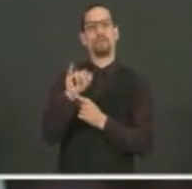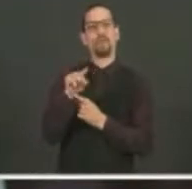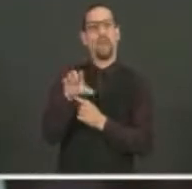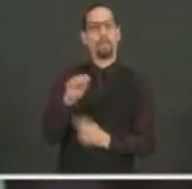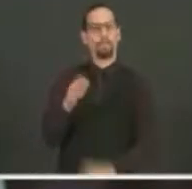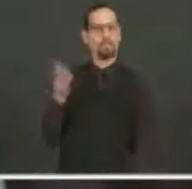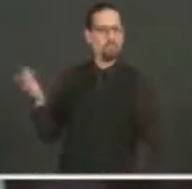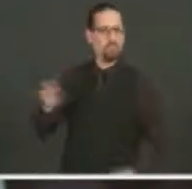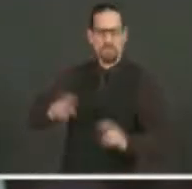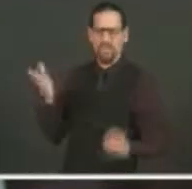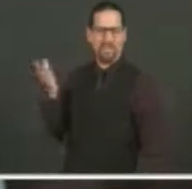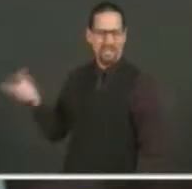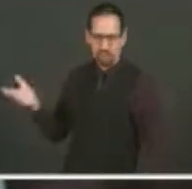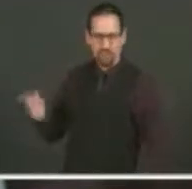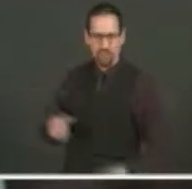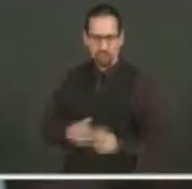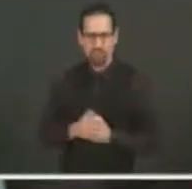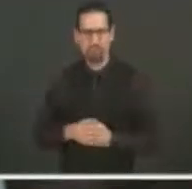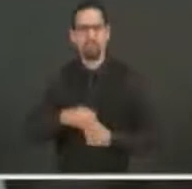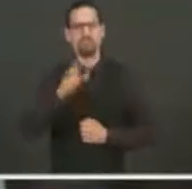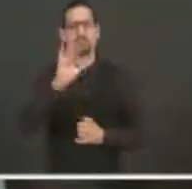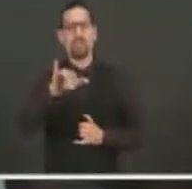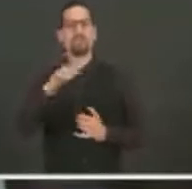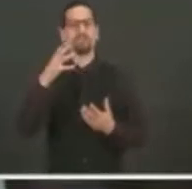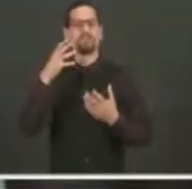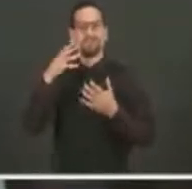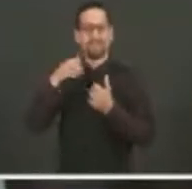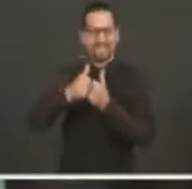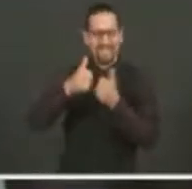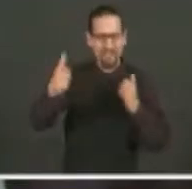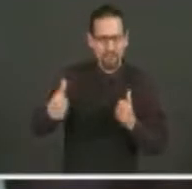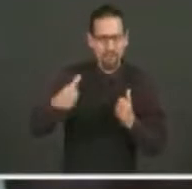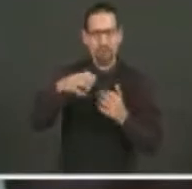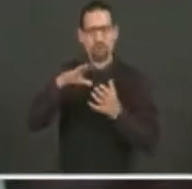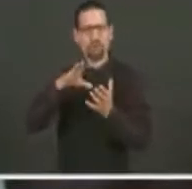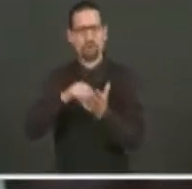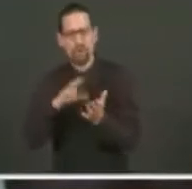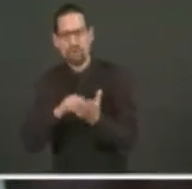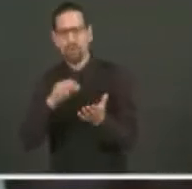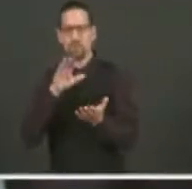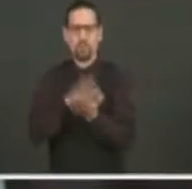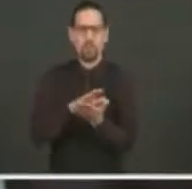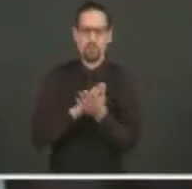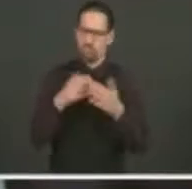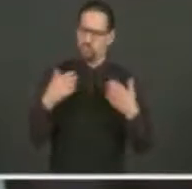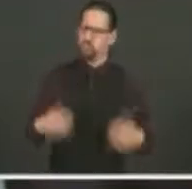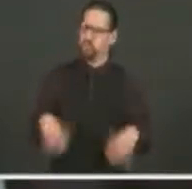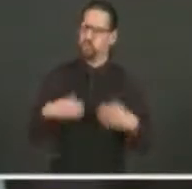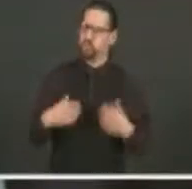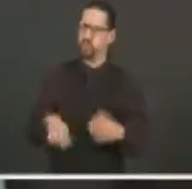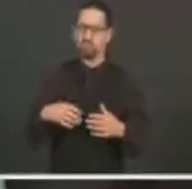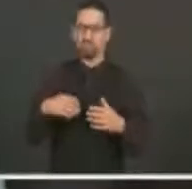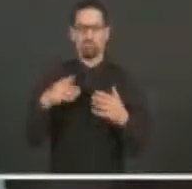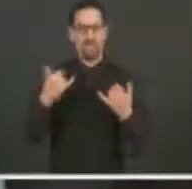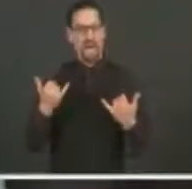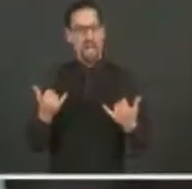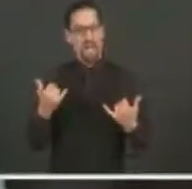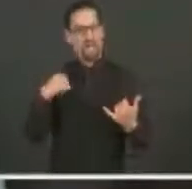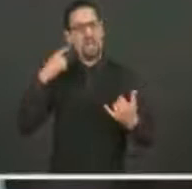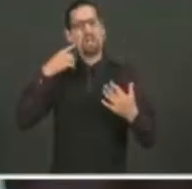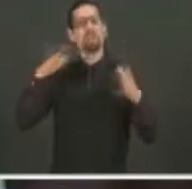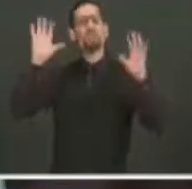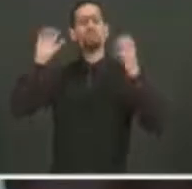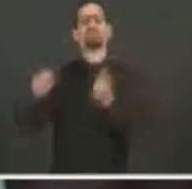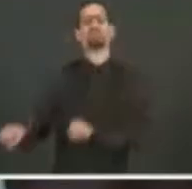we learned so much in distance learning, and we're not going to throw that out the window. As I said before, we are